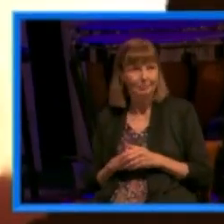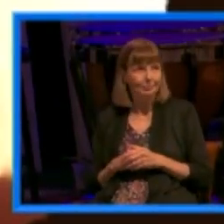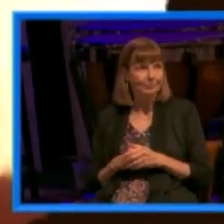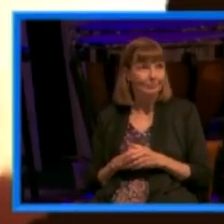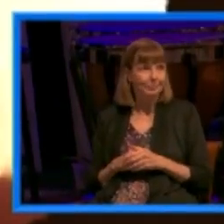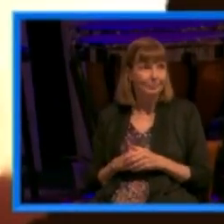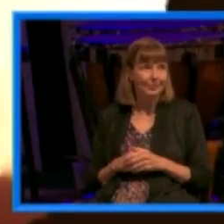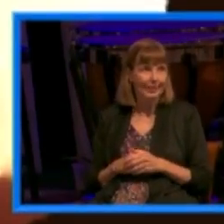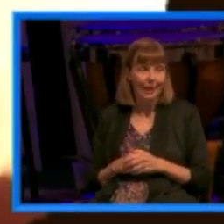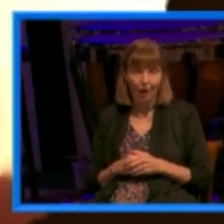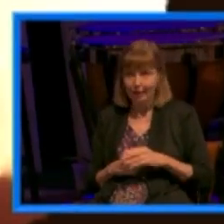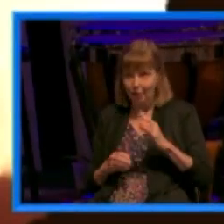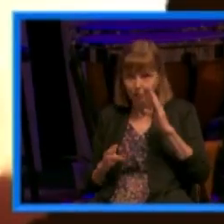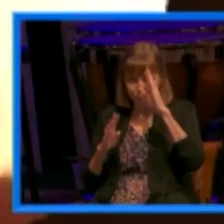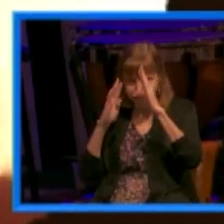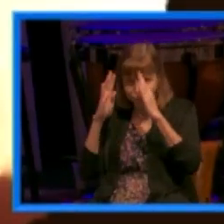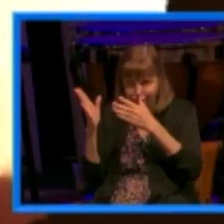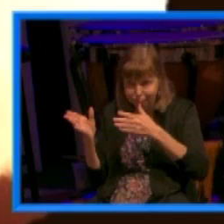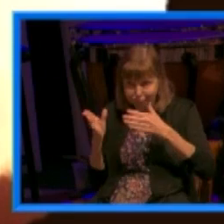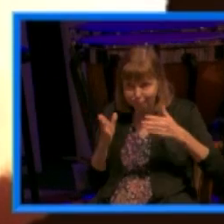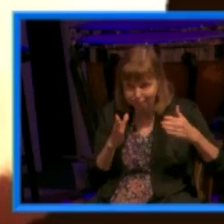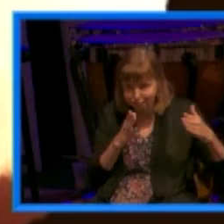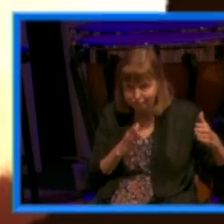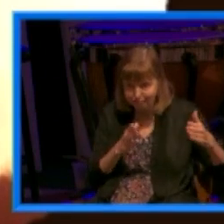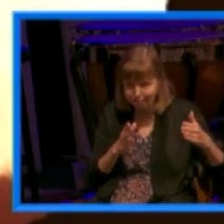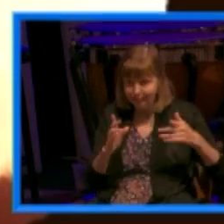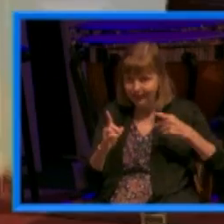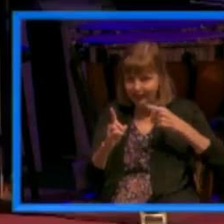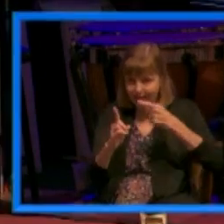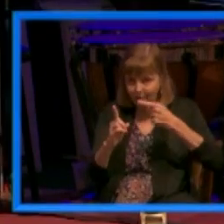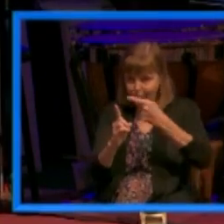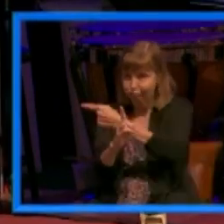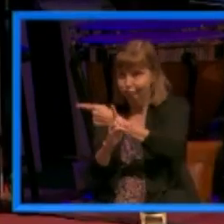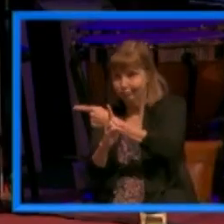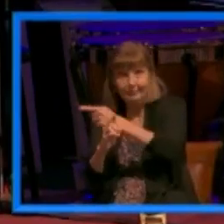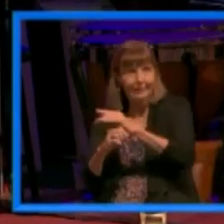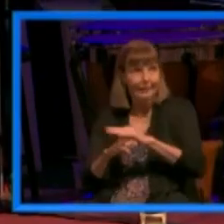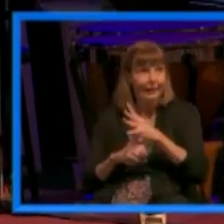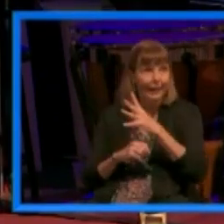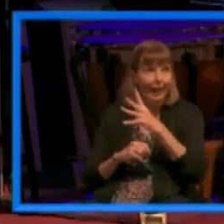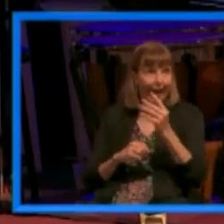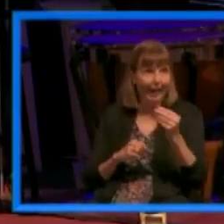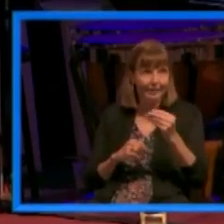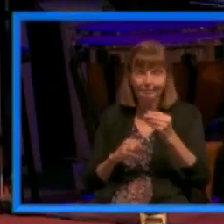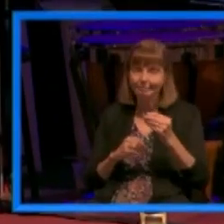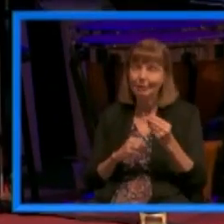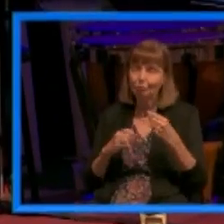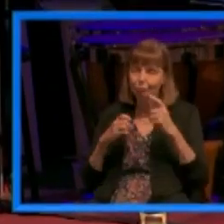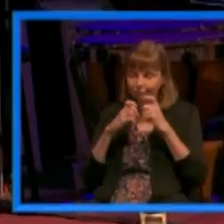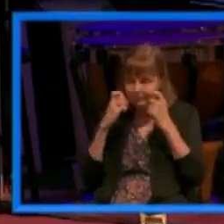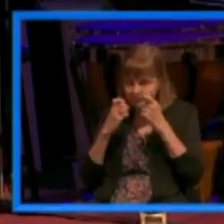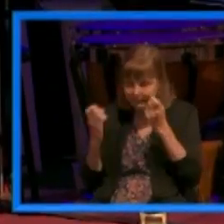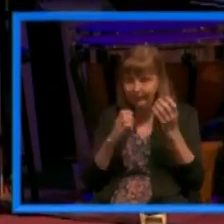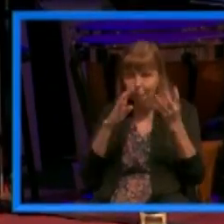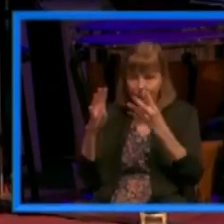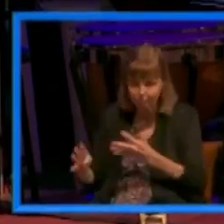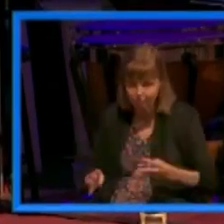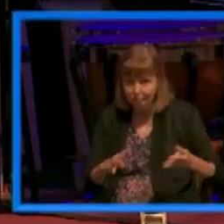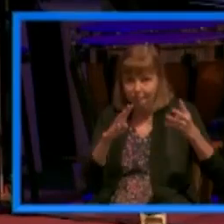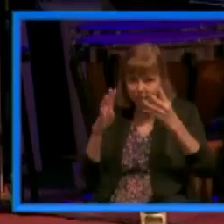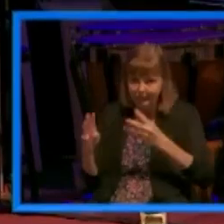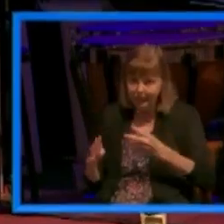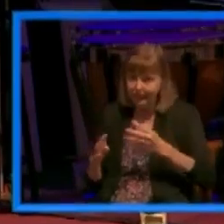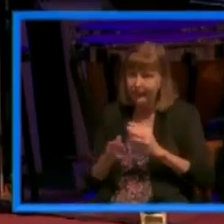Sin, how we fall into the same thing. This is centuries ago, some of the very first humans that walked the earth, and yet you will see in